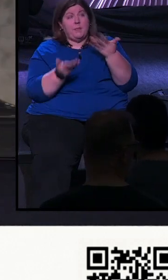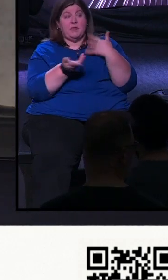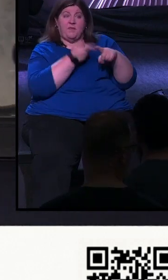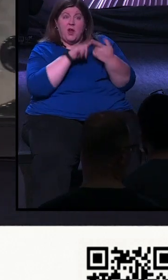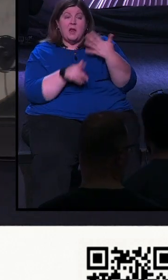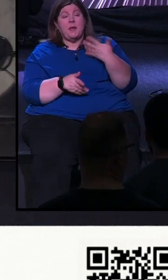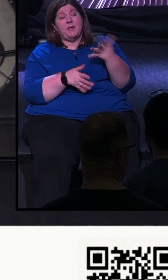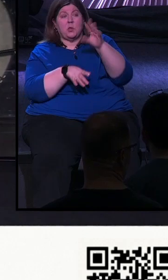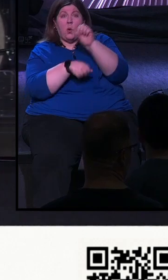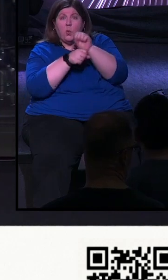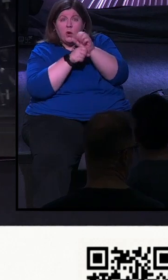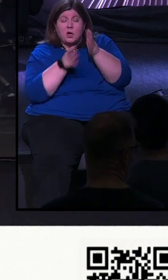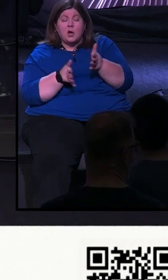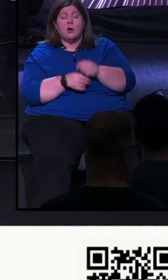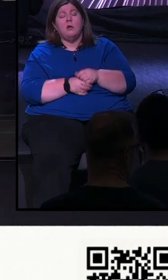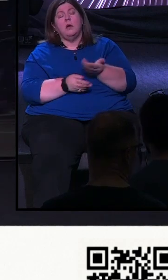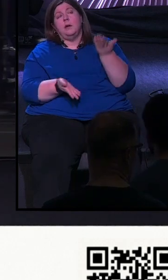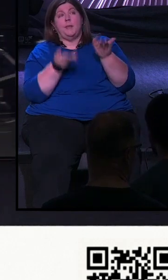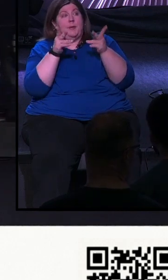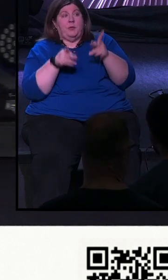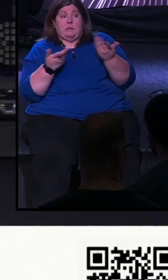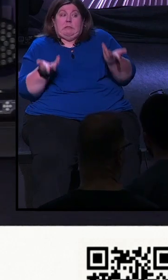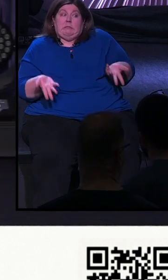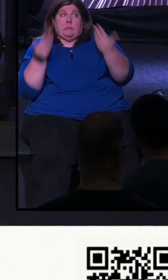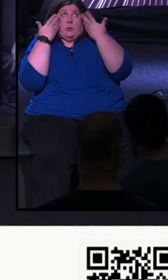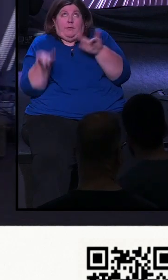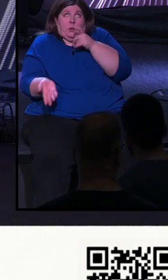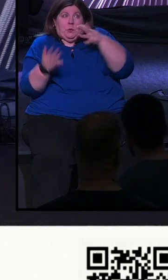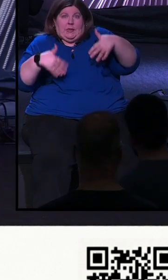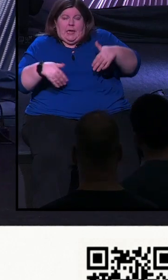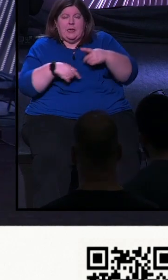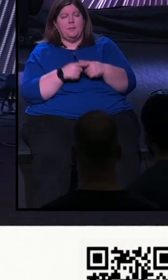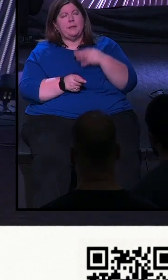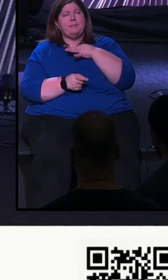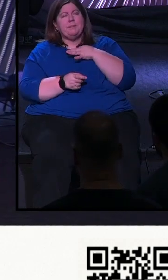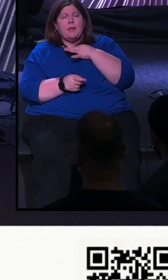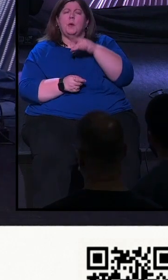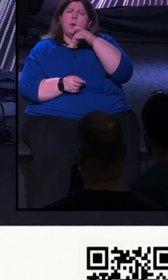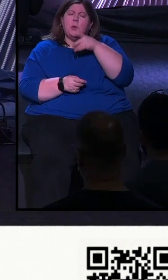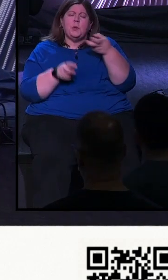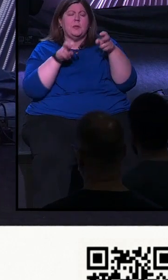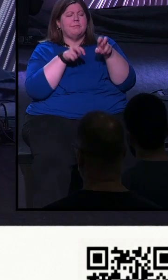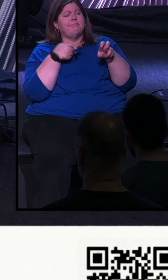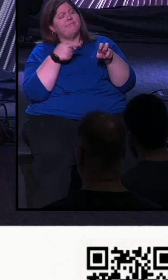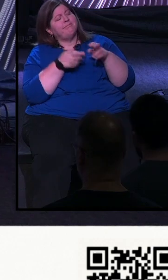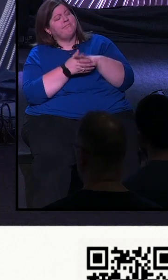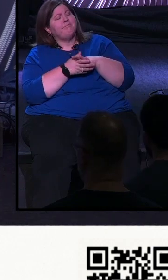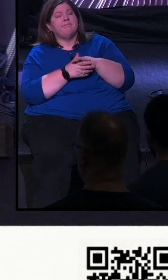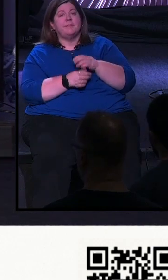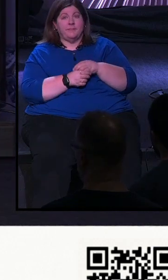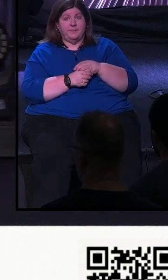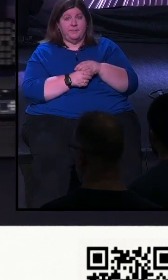it's a coworker, maybe it's somebody that you're not even sure of yet. Who do you want to see next to you? And I want to invite you guys